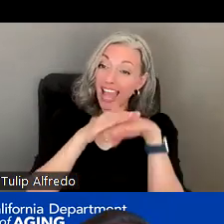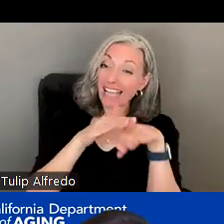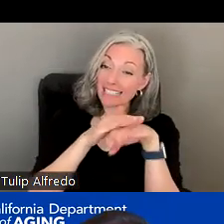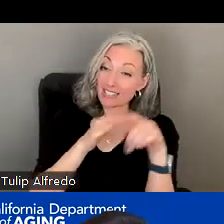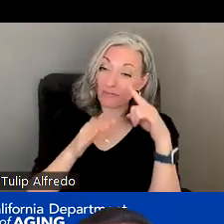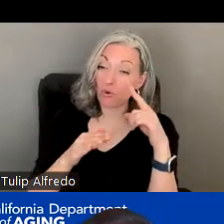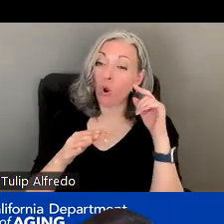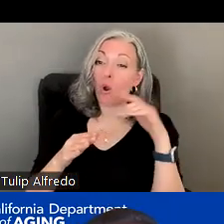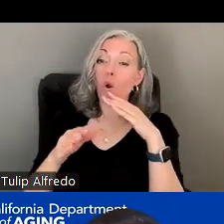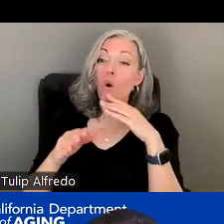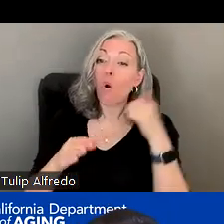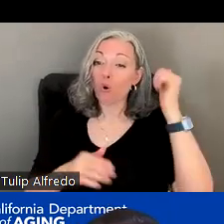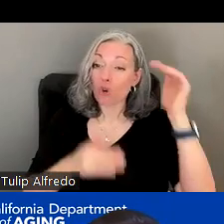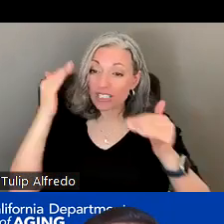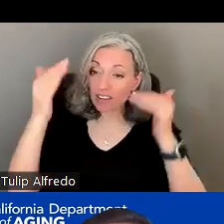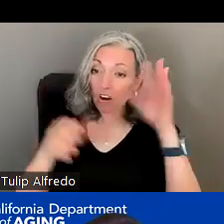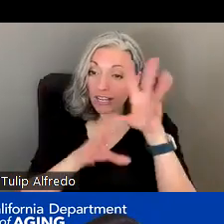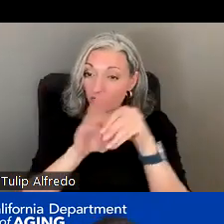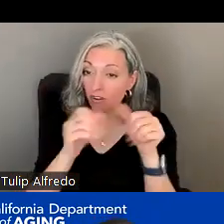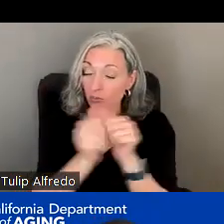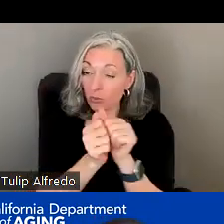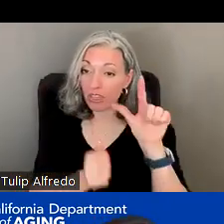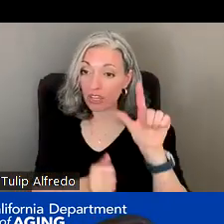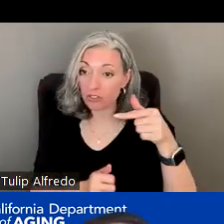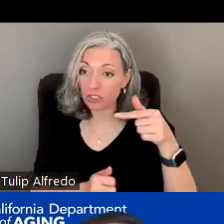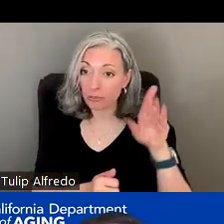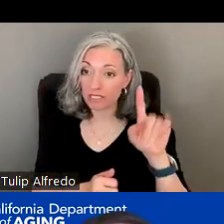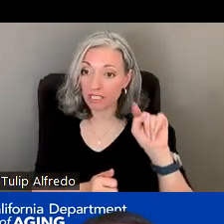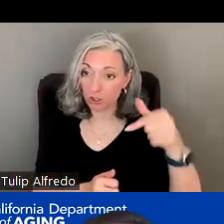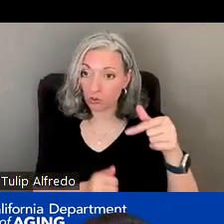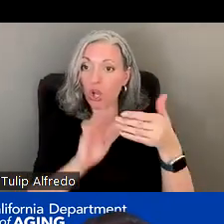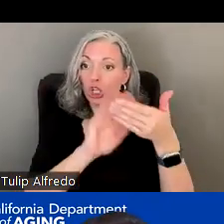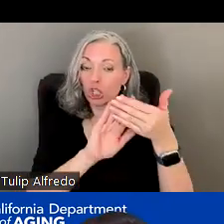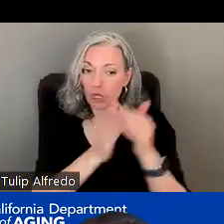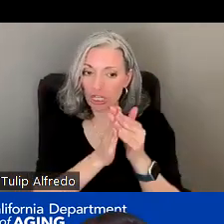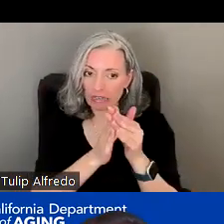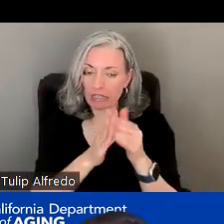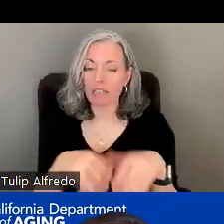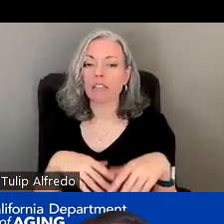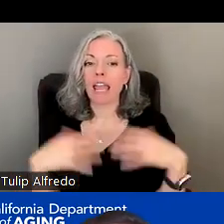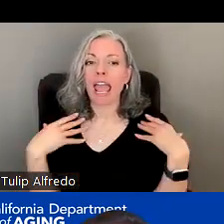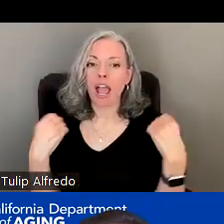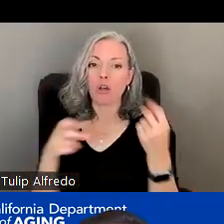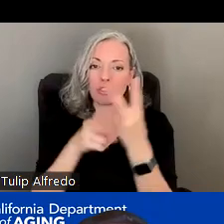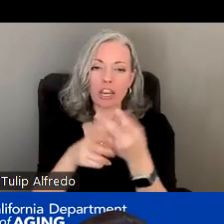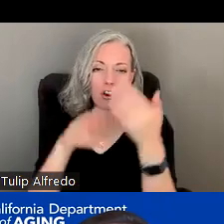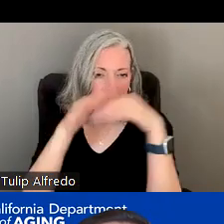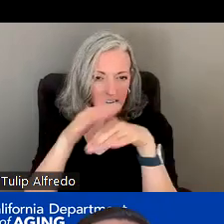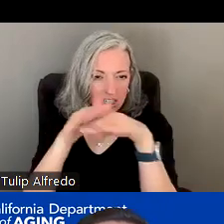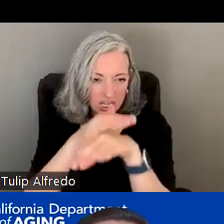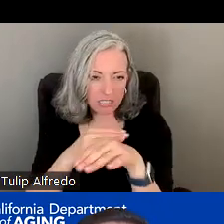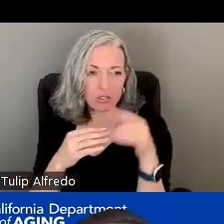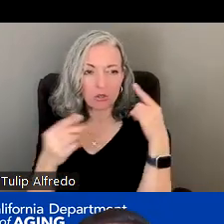older adult community. And so these improvements may include things like expansion of trading across healthcare networks, improved access to